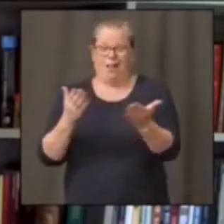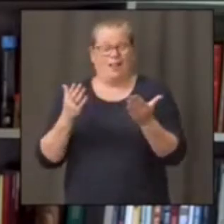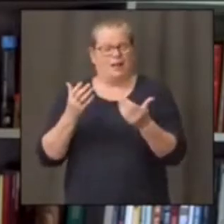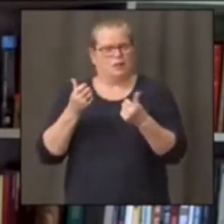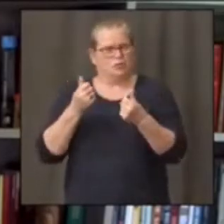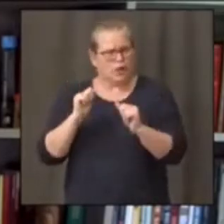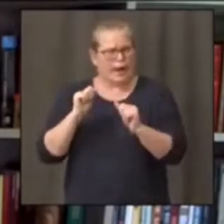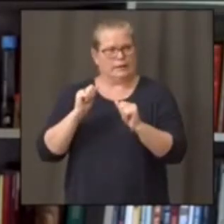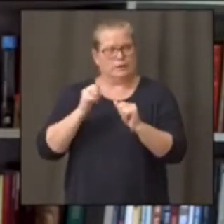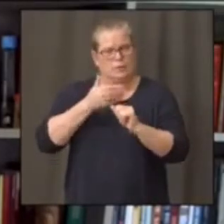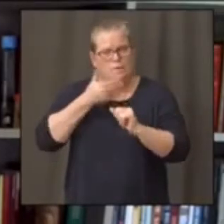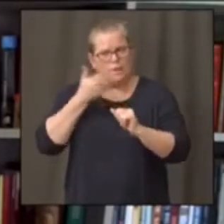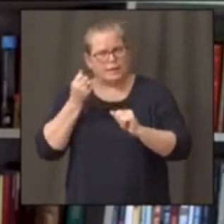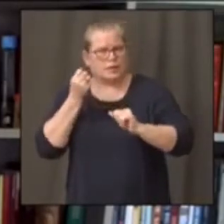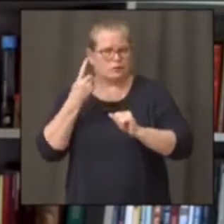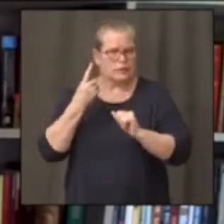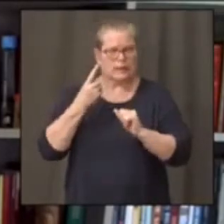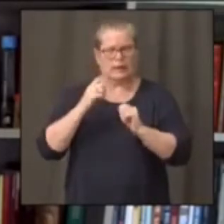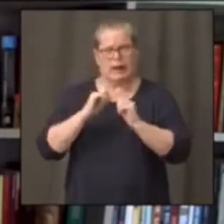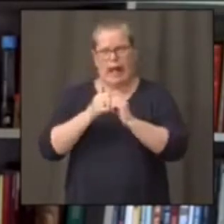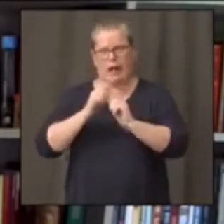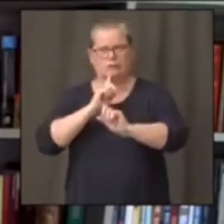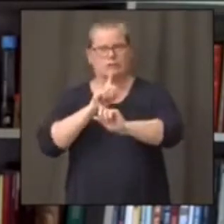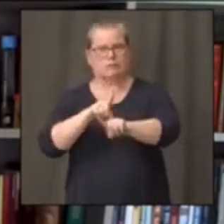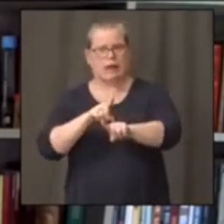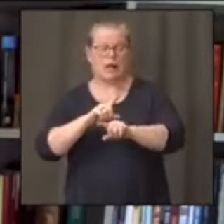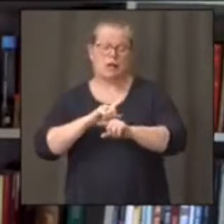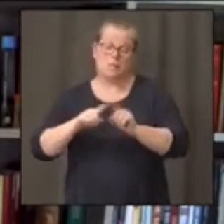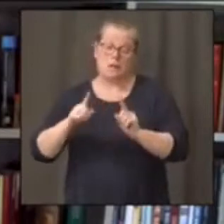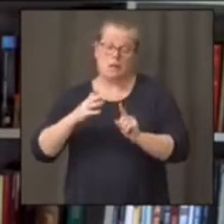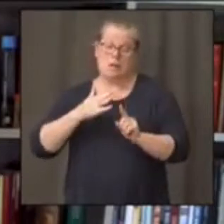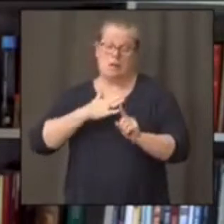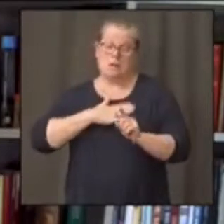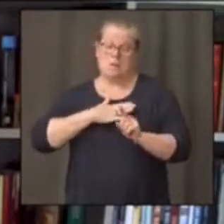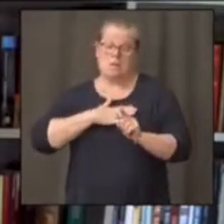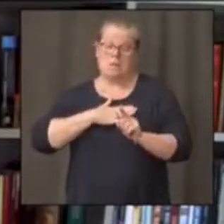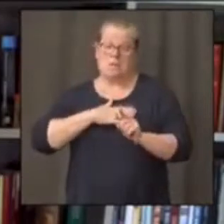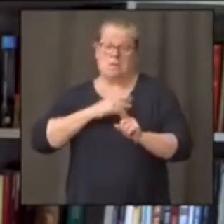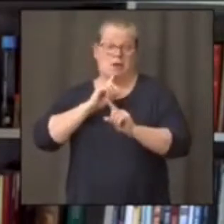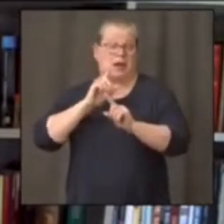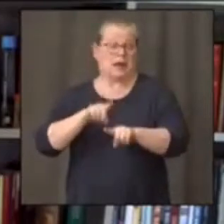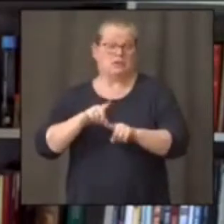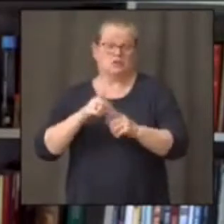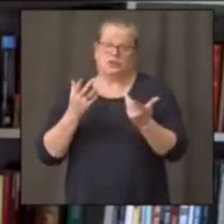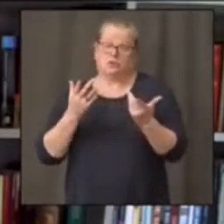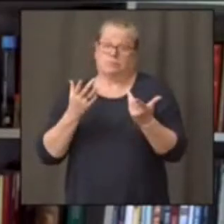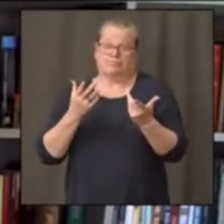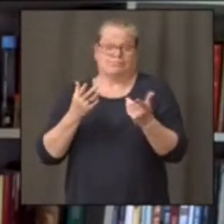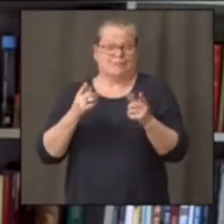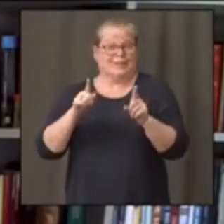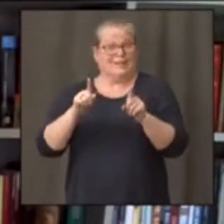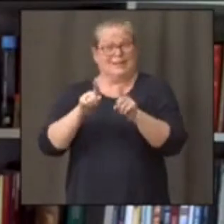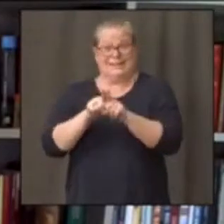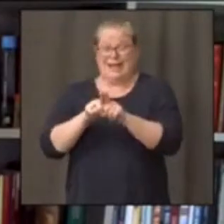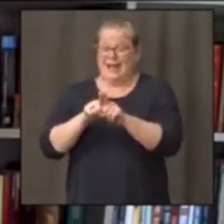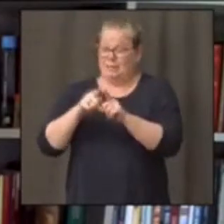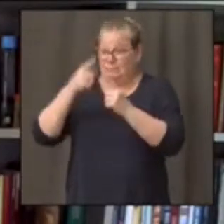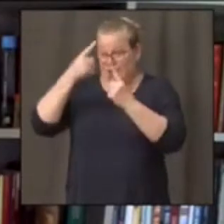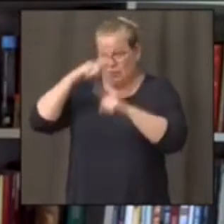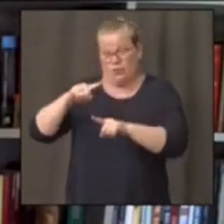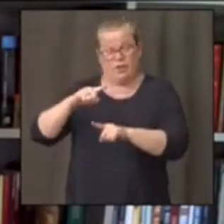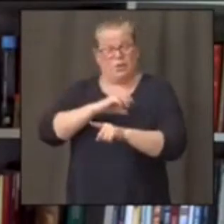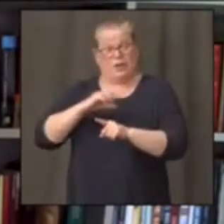COVID epidemic. But I think my thoughts are exactly the same as I think what Miguel has proposed, as